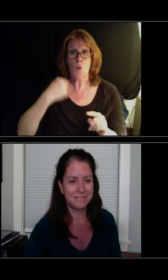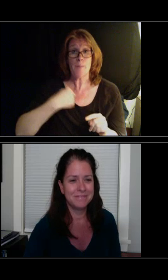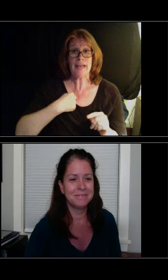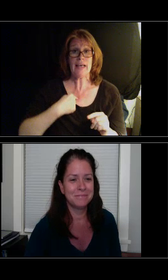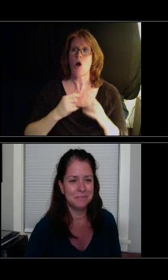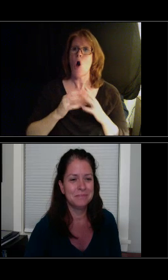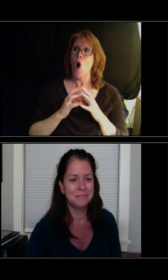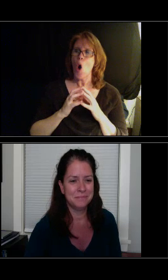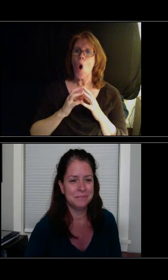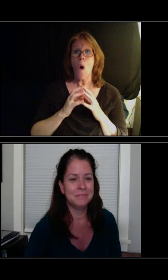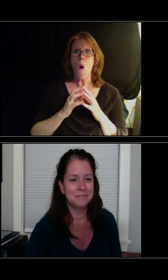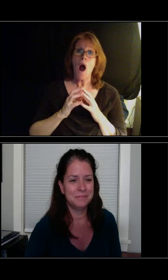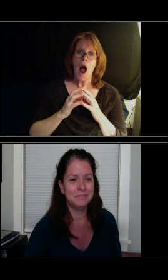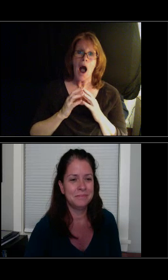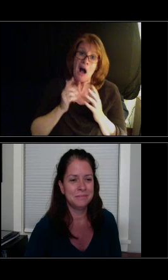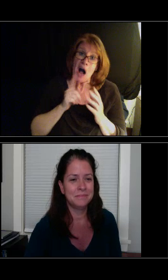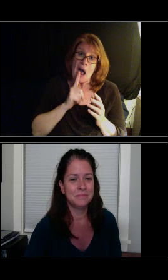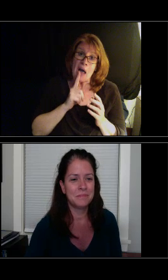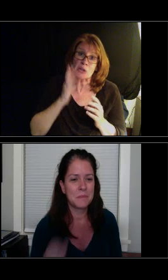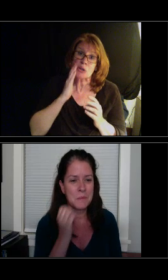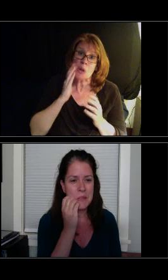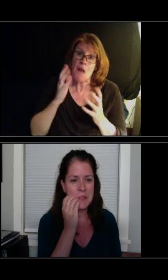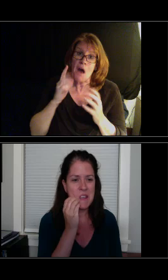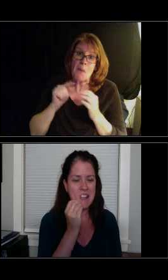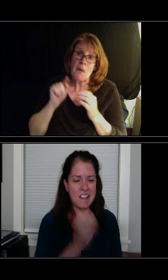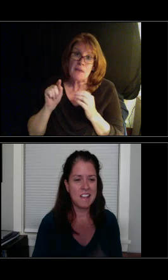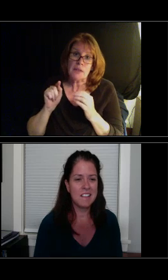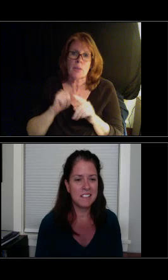will be different as well. For me,